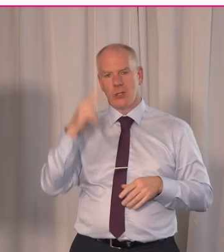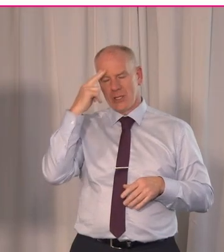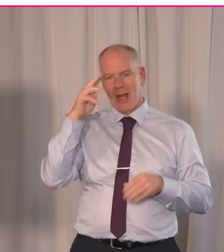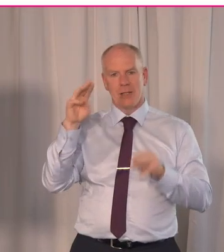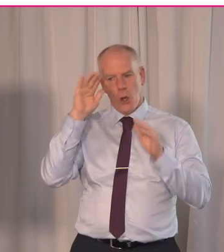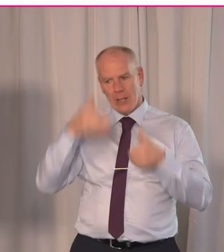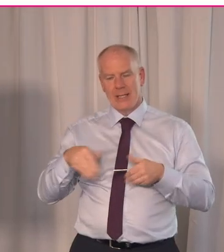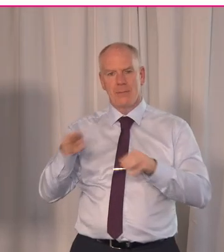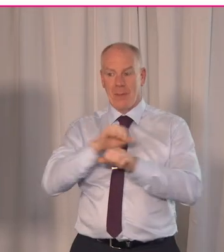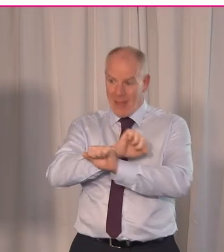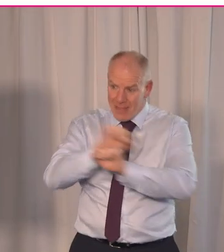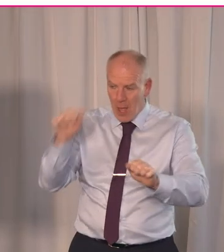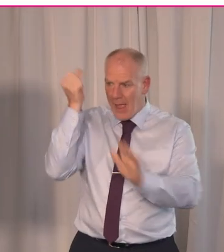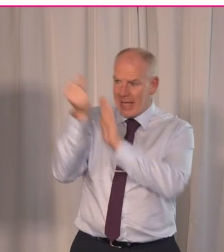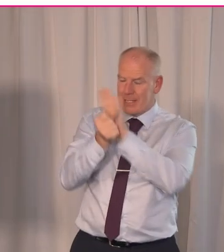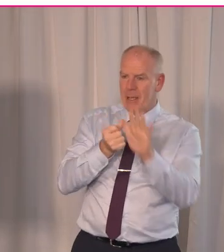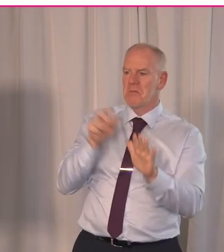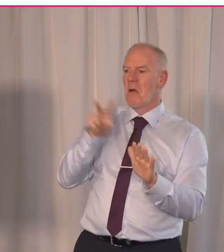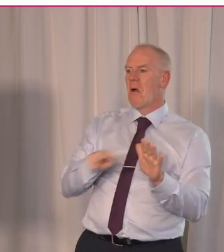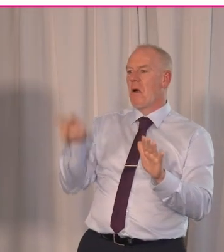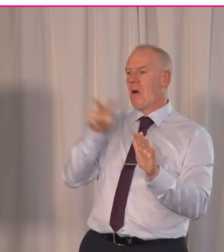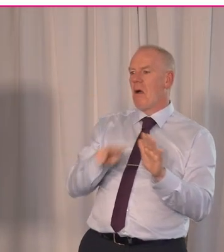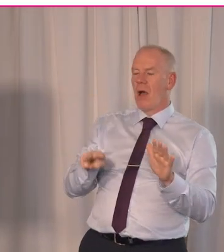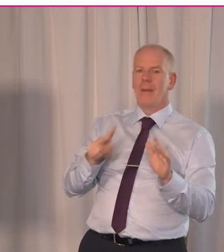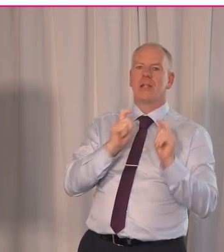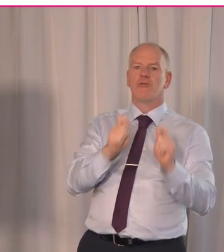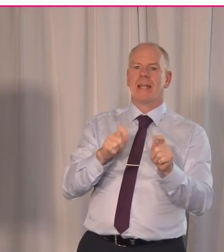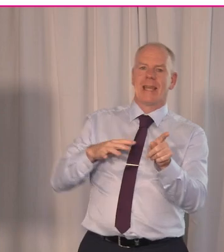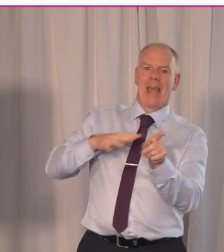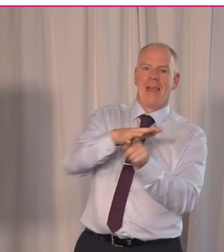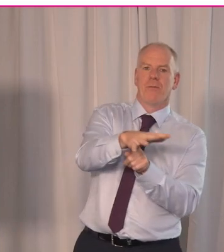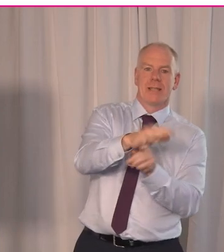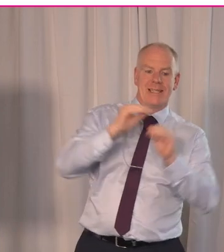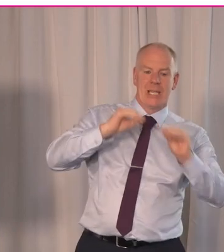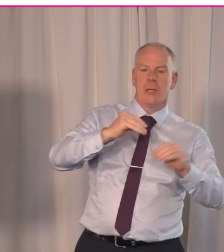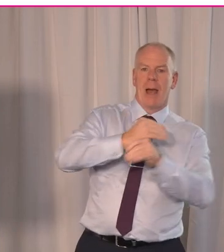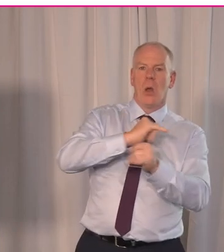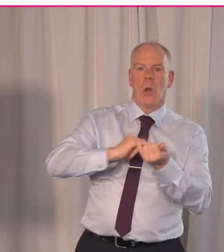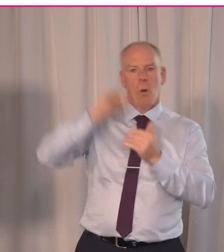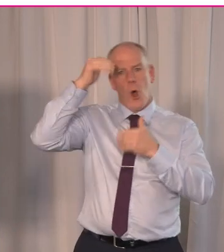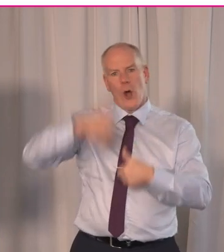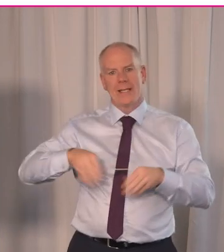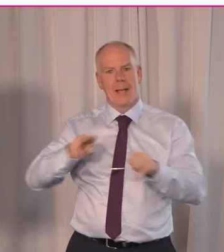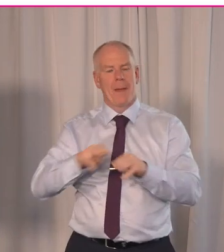people's experiences. And so training needs to be led by autistic people and not